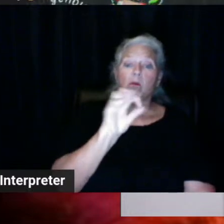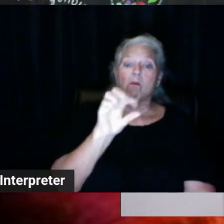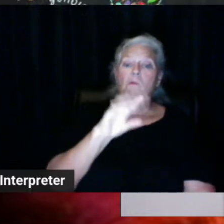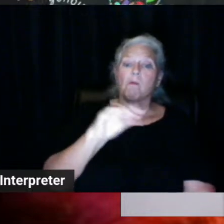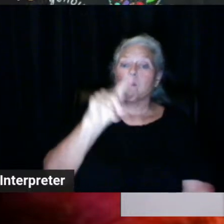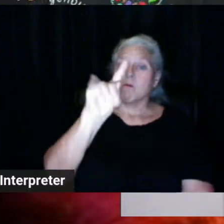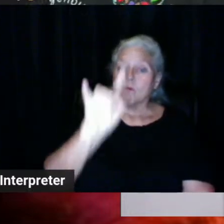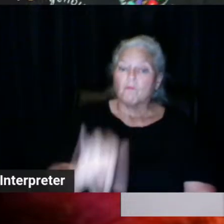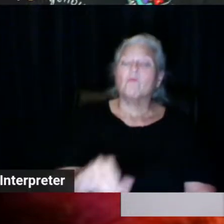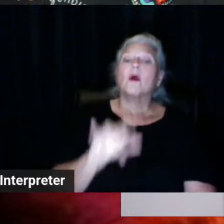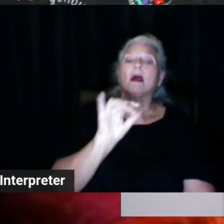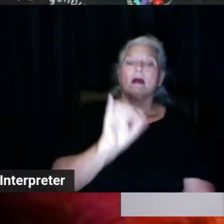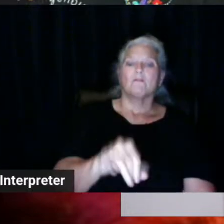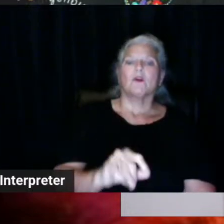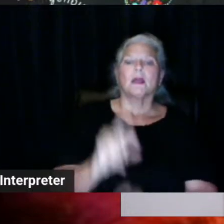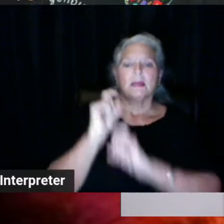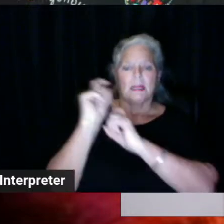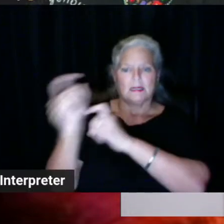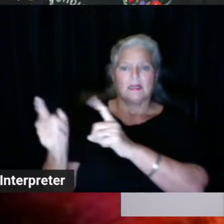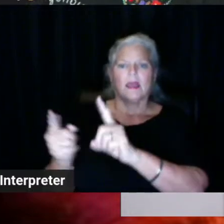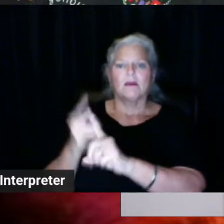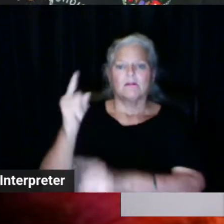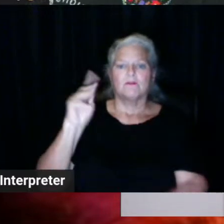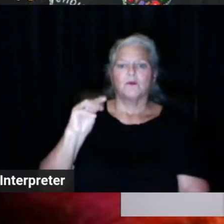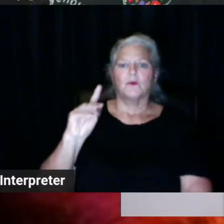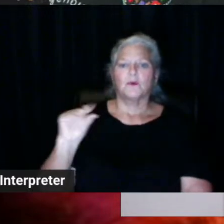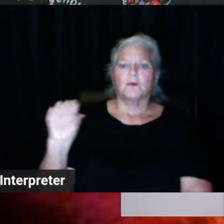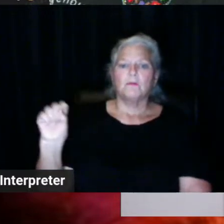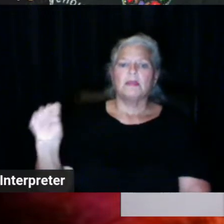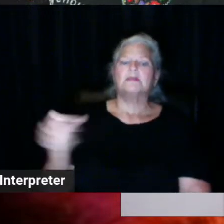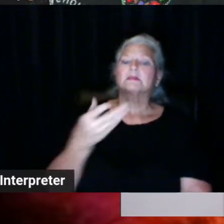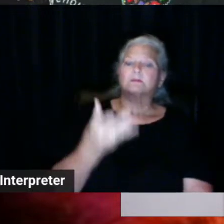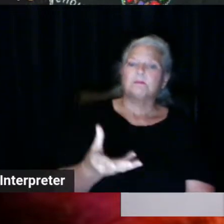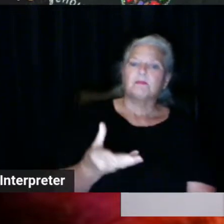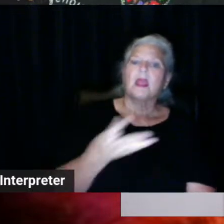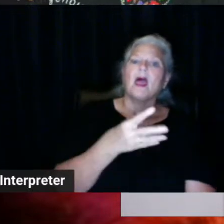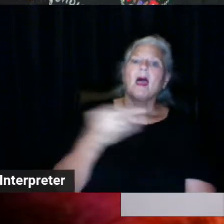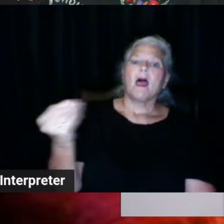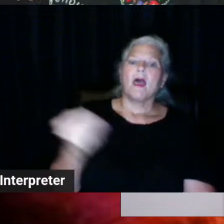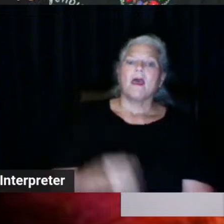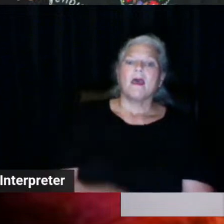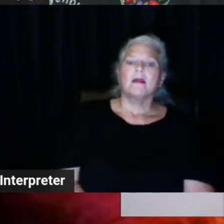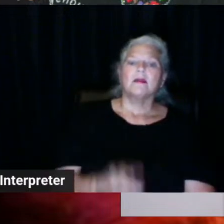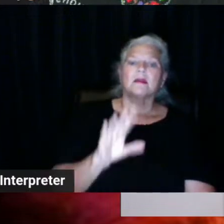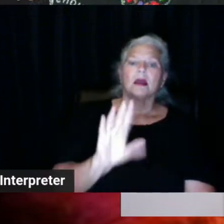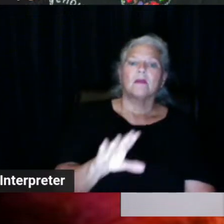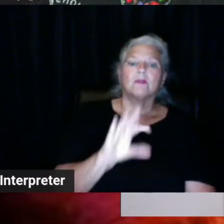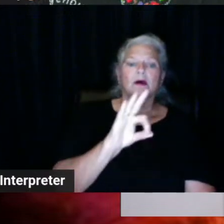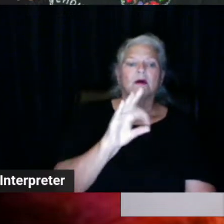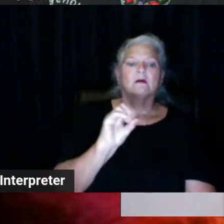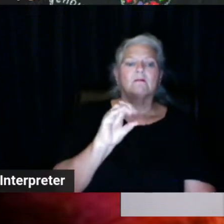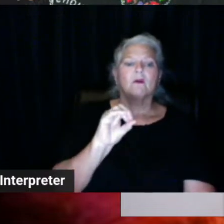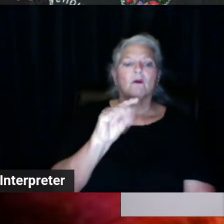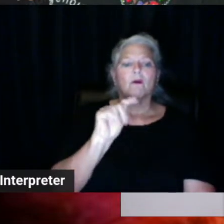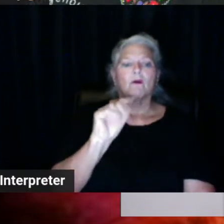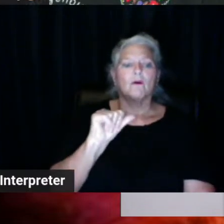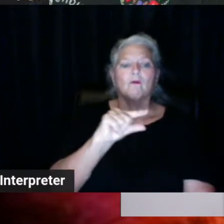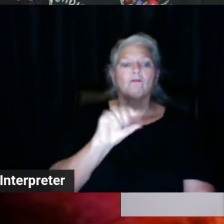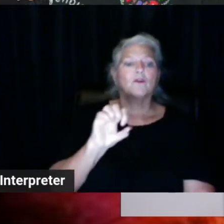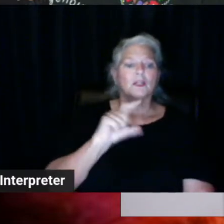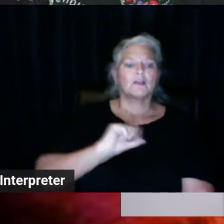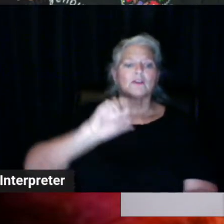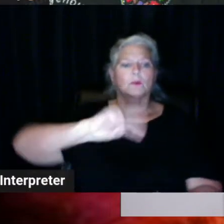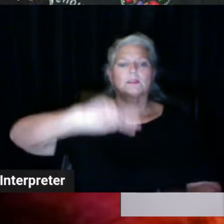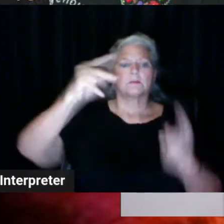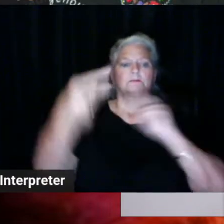minutes missing from this footage and people disappearing from the screen, and the footage was inverted, something no one has ever heard of in